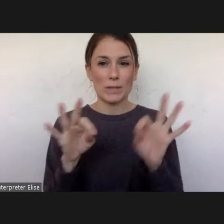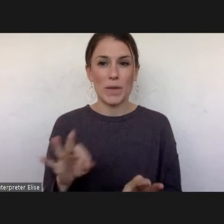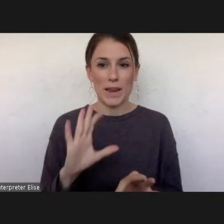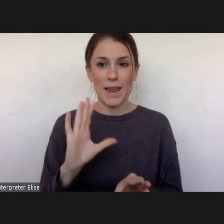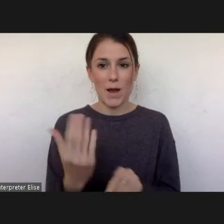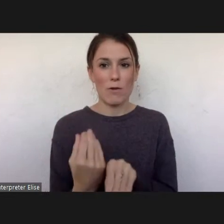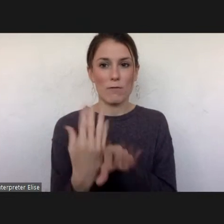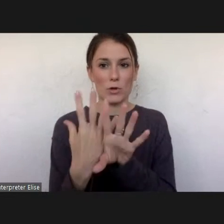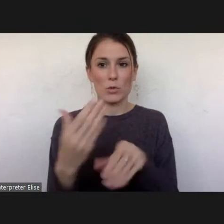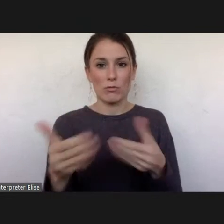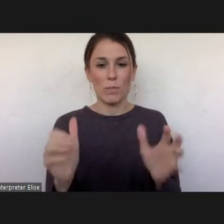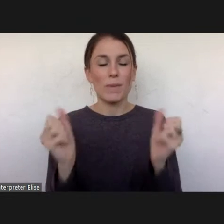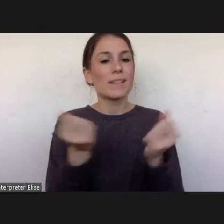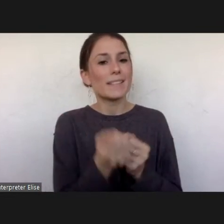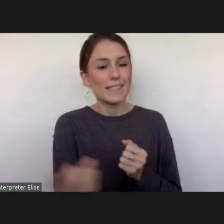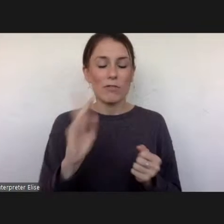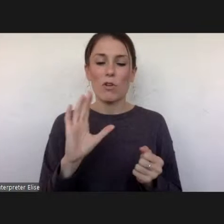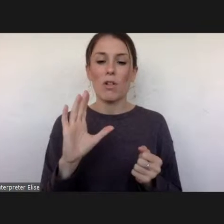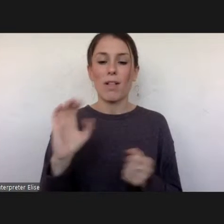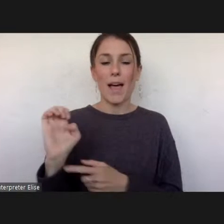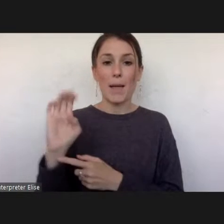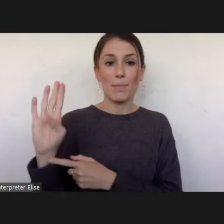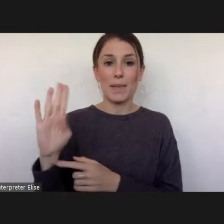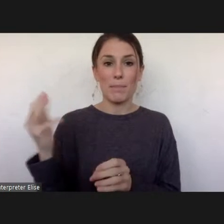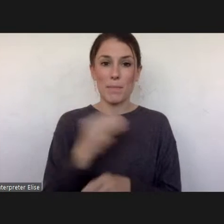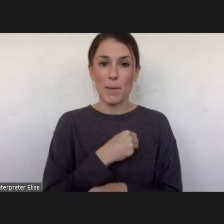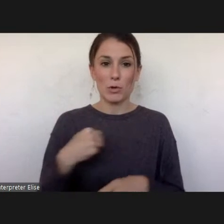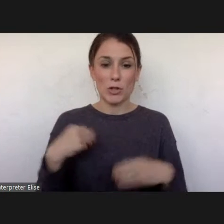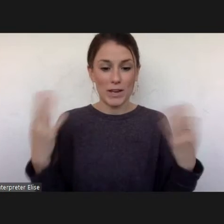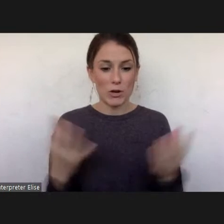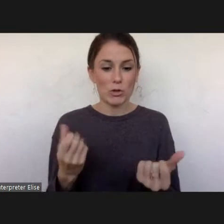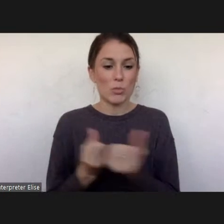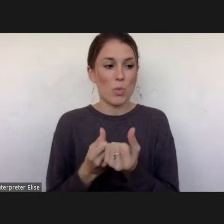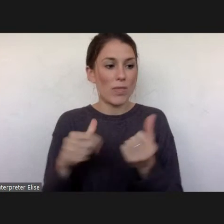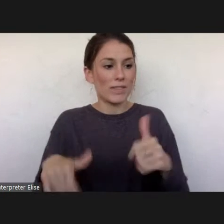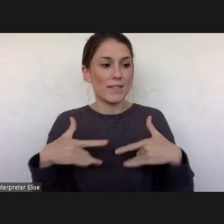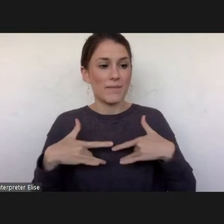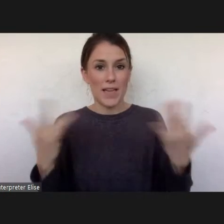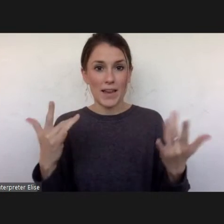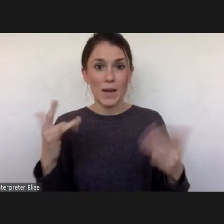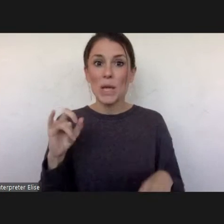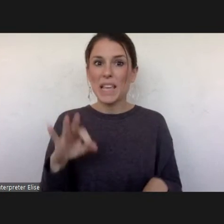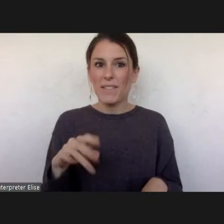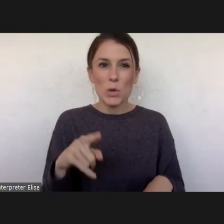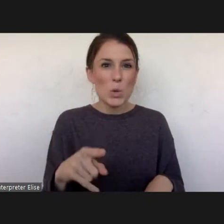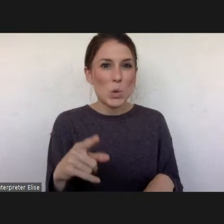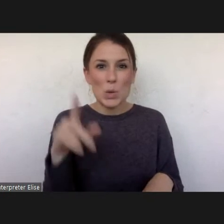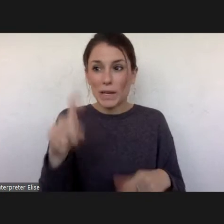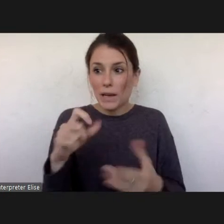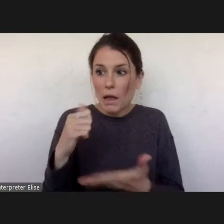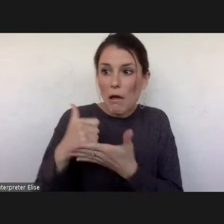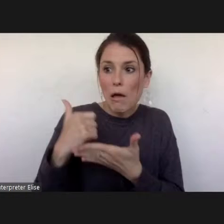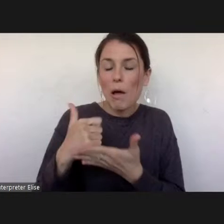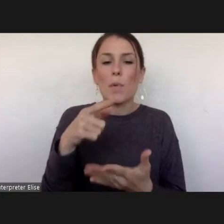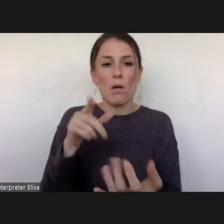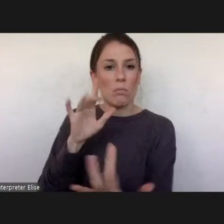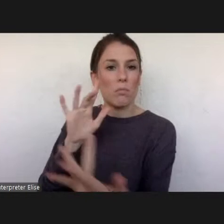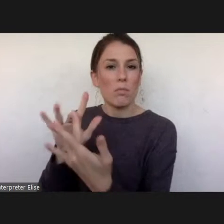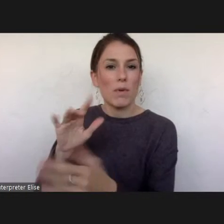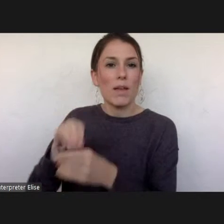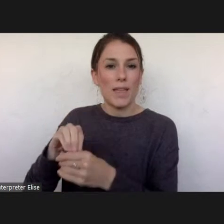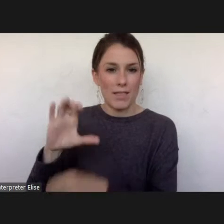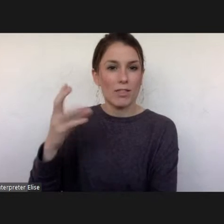team members are here supporting today's event. Please feel free to reach out in the chat should you need anything or have any